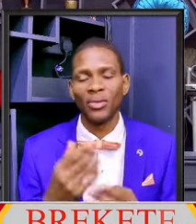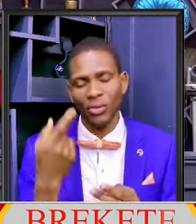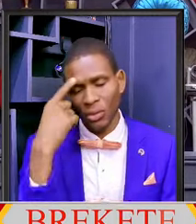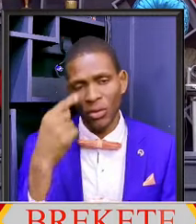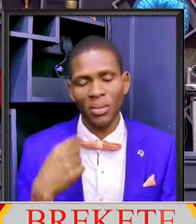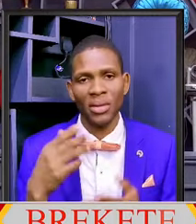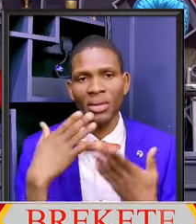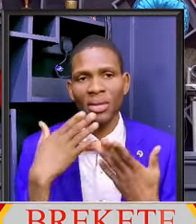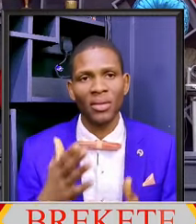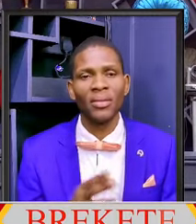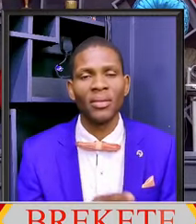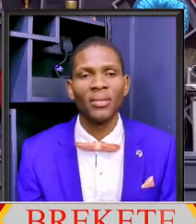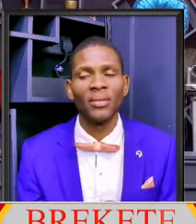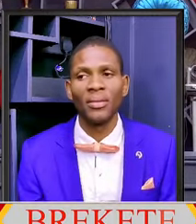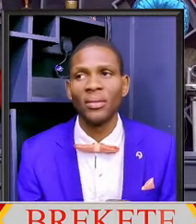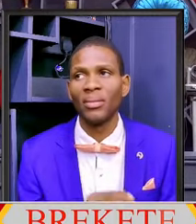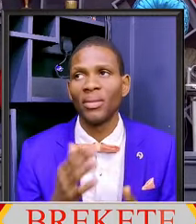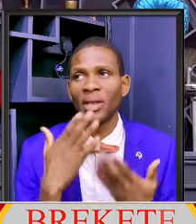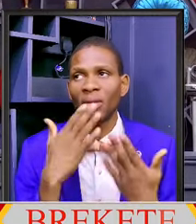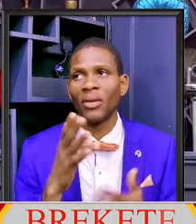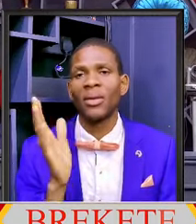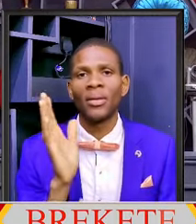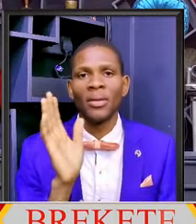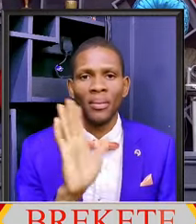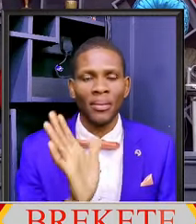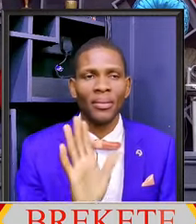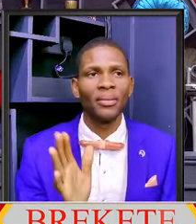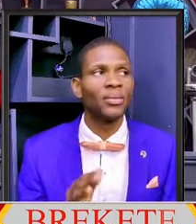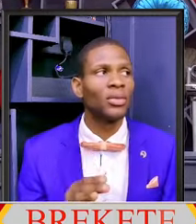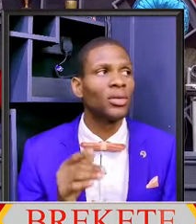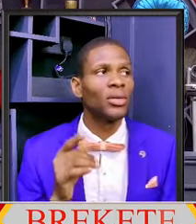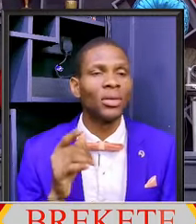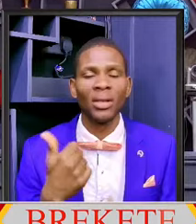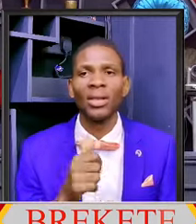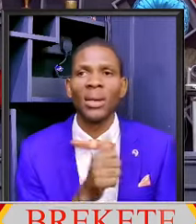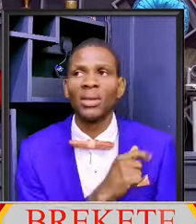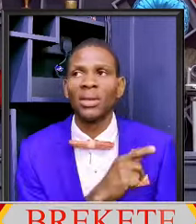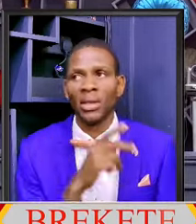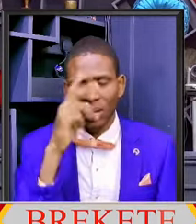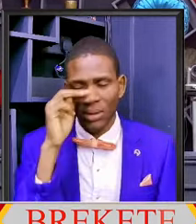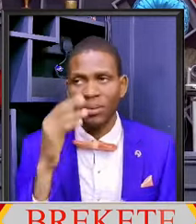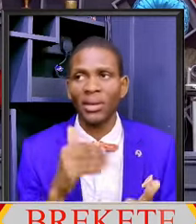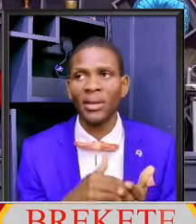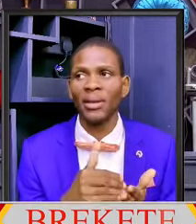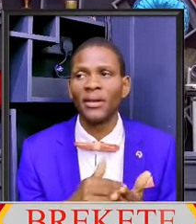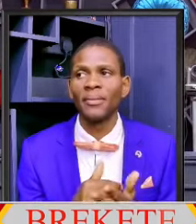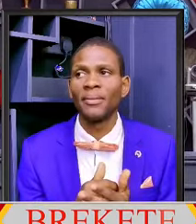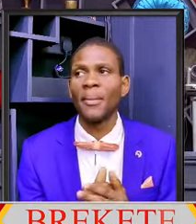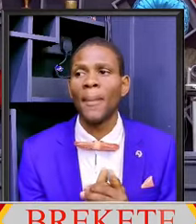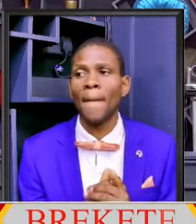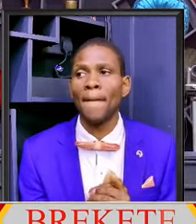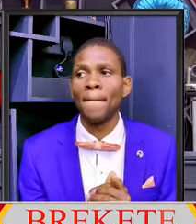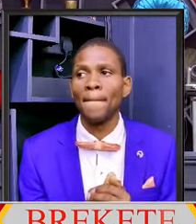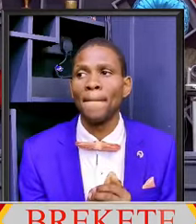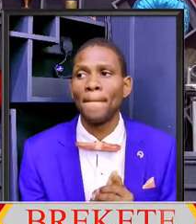you. I will do that. All right. Thank you. Bye bye. Thank you. Una no go appreciate him now.